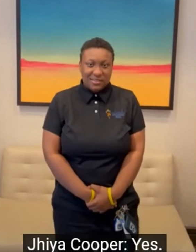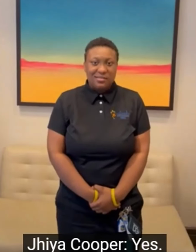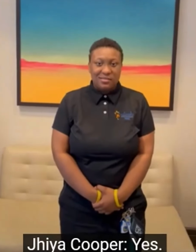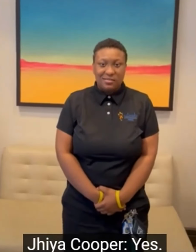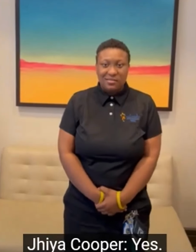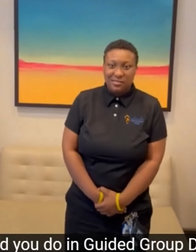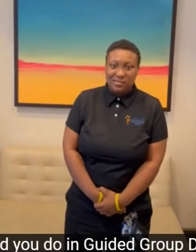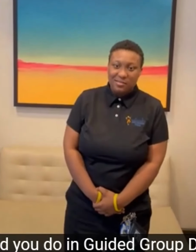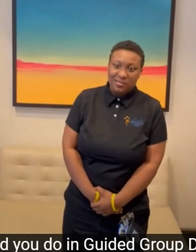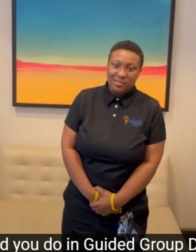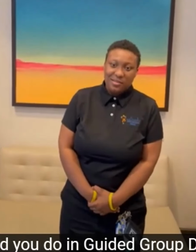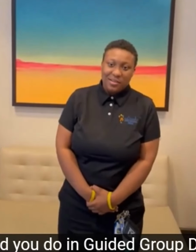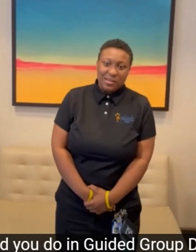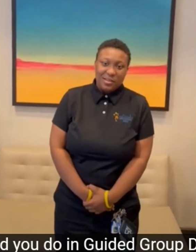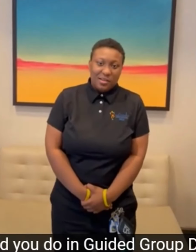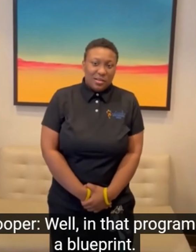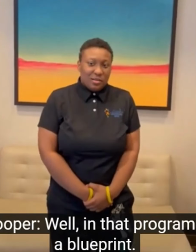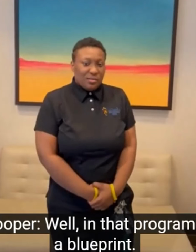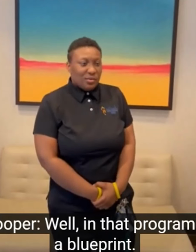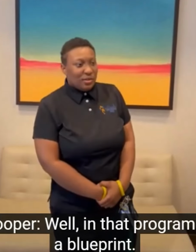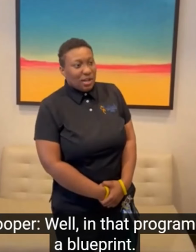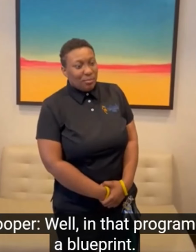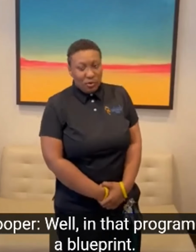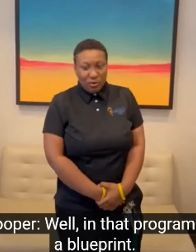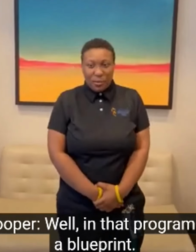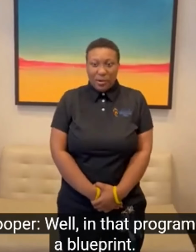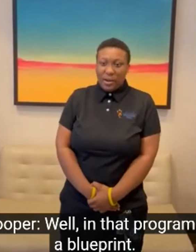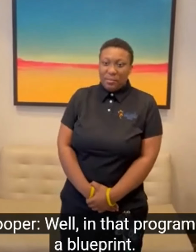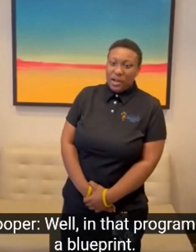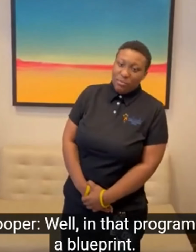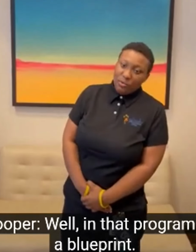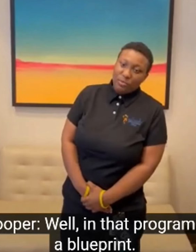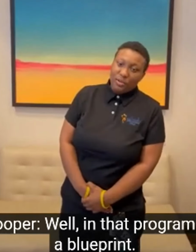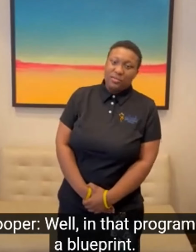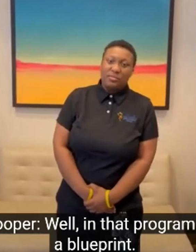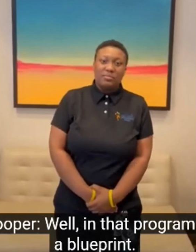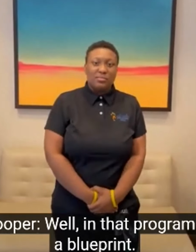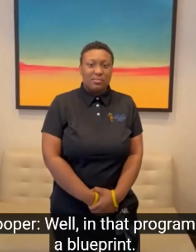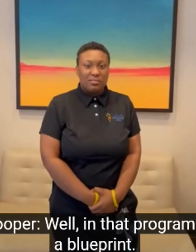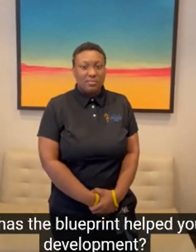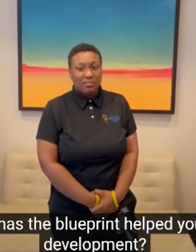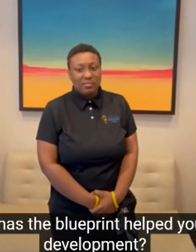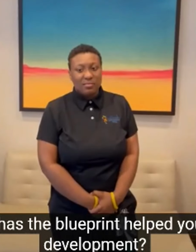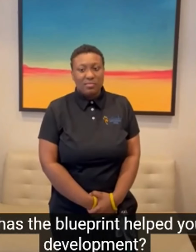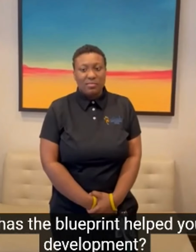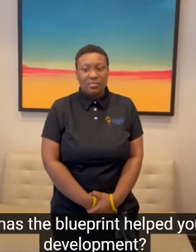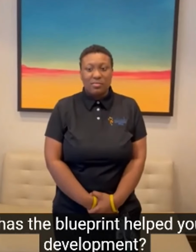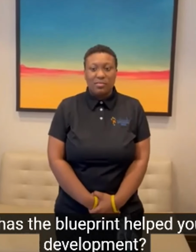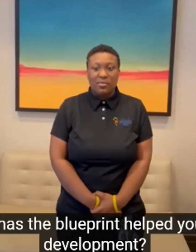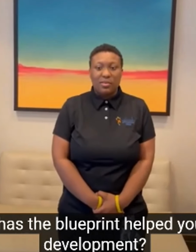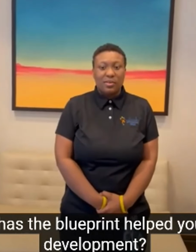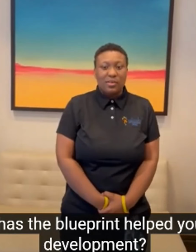Yes. What did you do in Guided Group Discovery? Well, in that program, I made a blueprint. And has the blueprint helped you